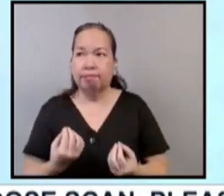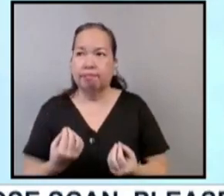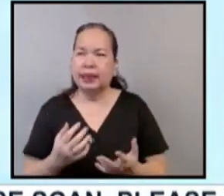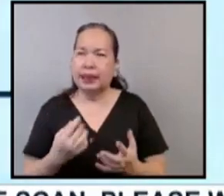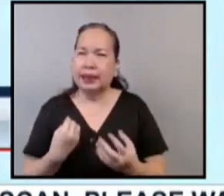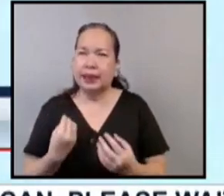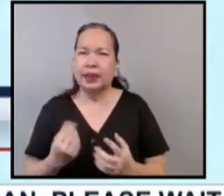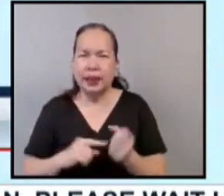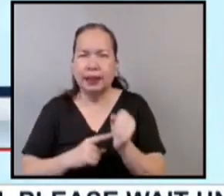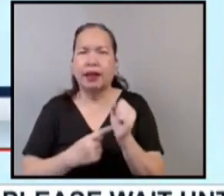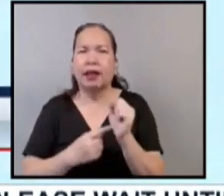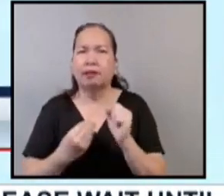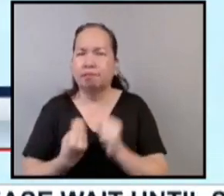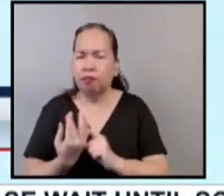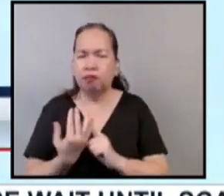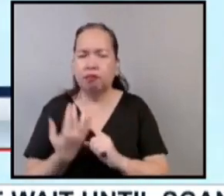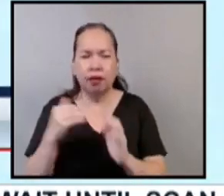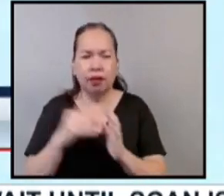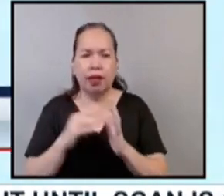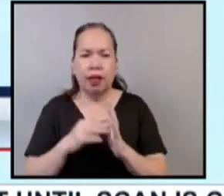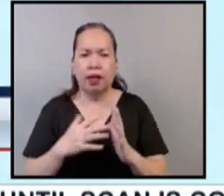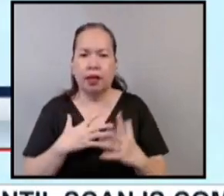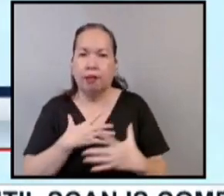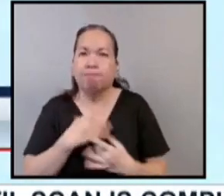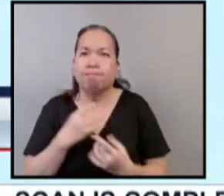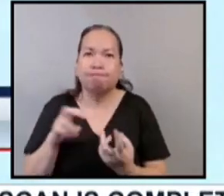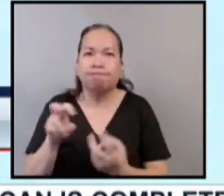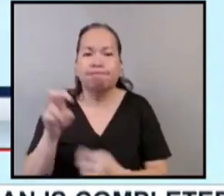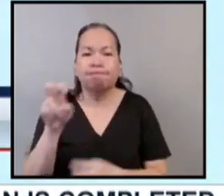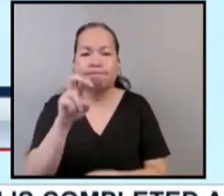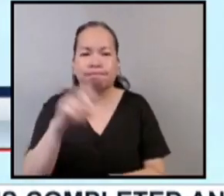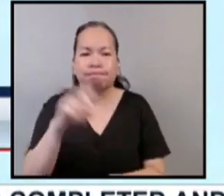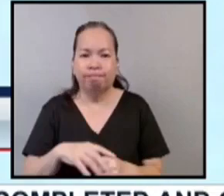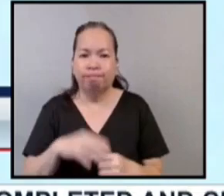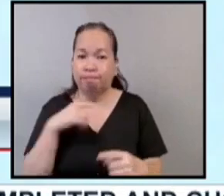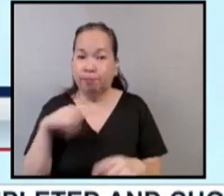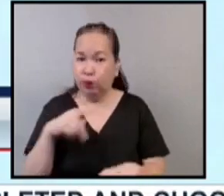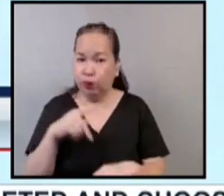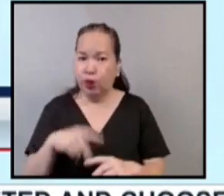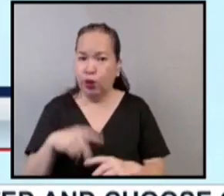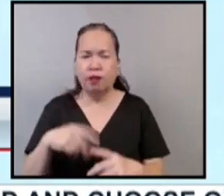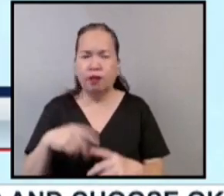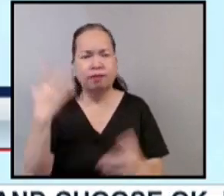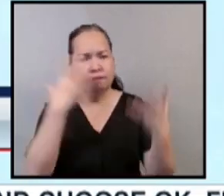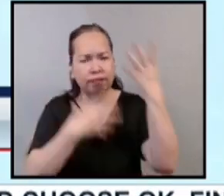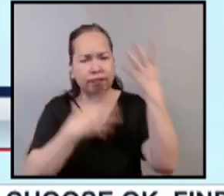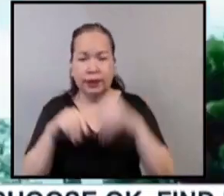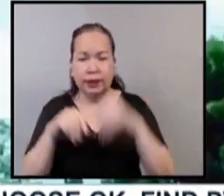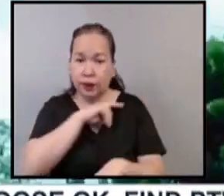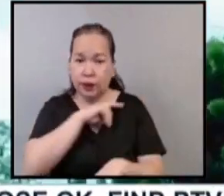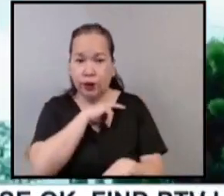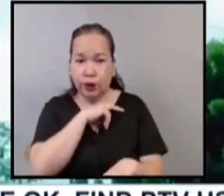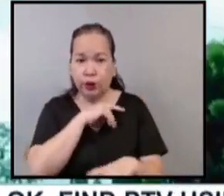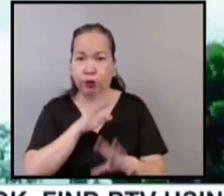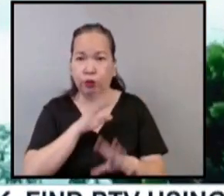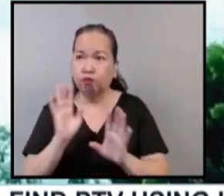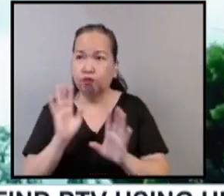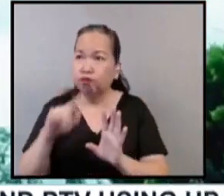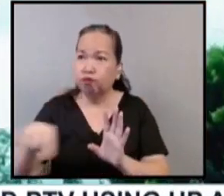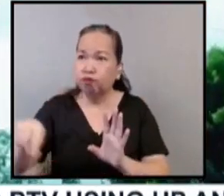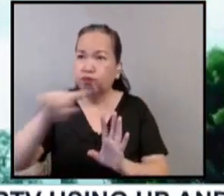well. The Philippines offers stunning natural wonders, vibrant